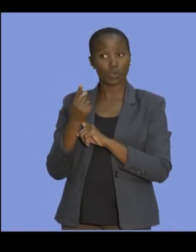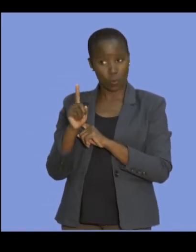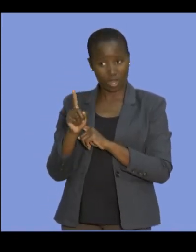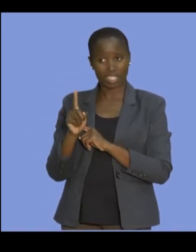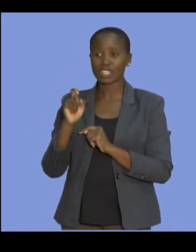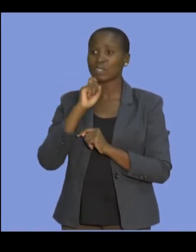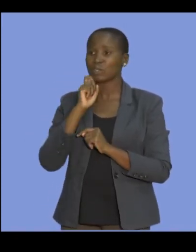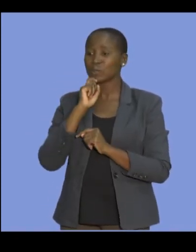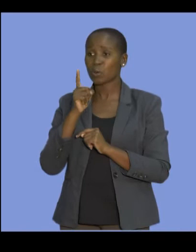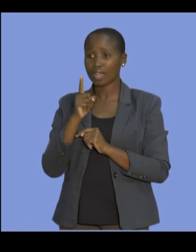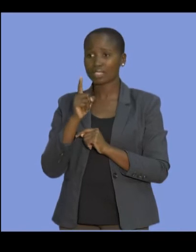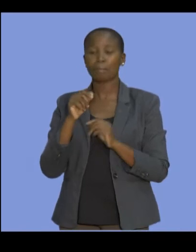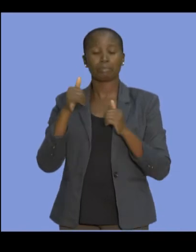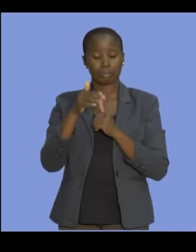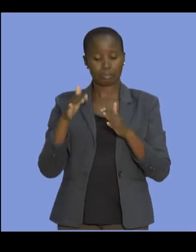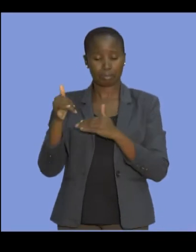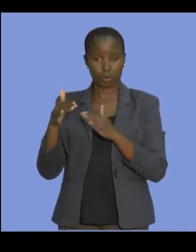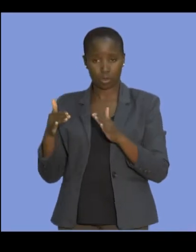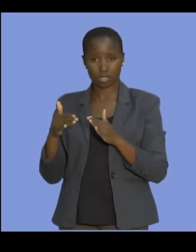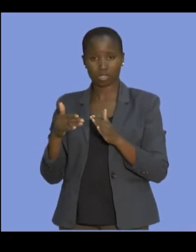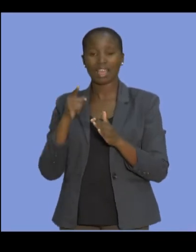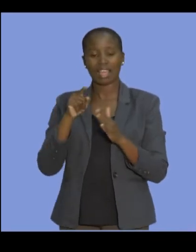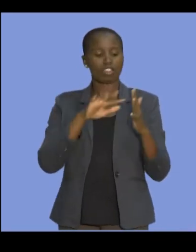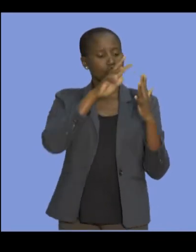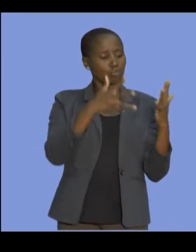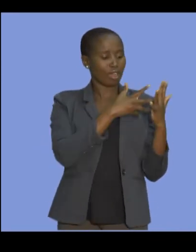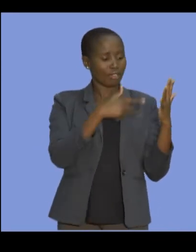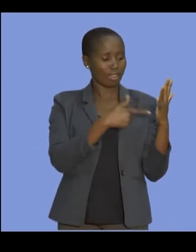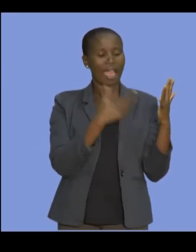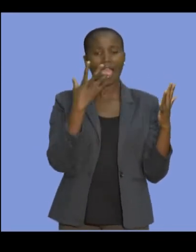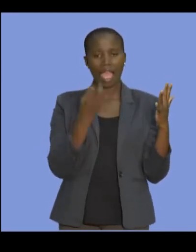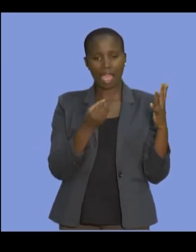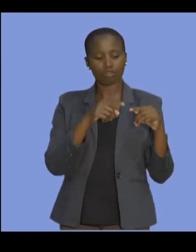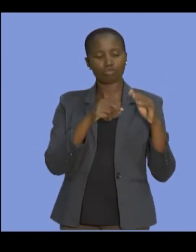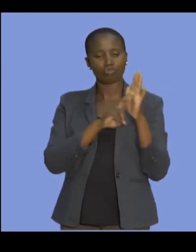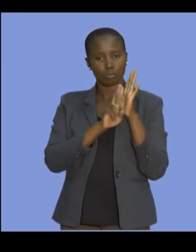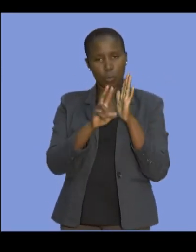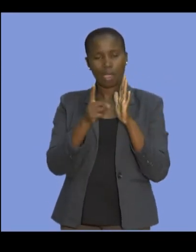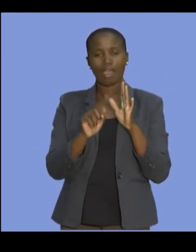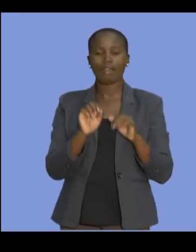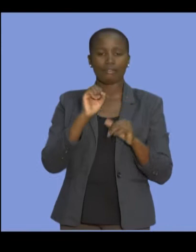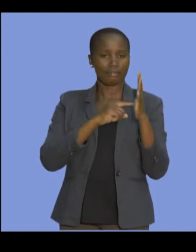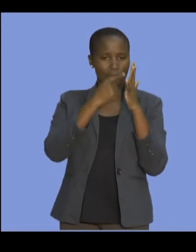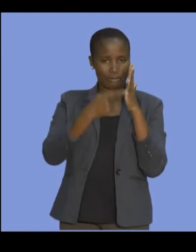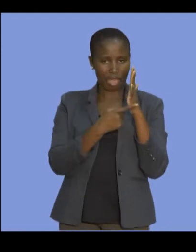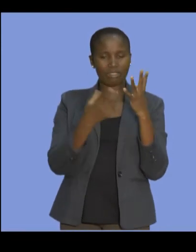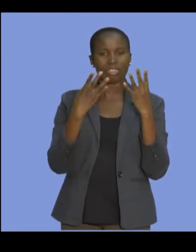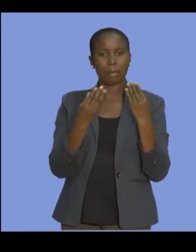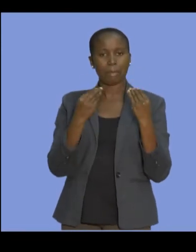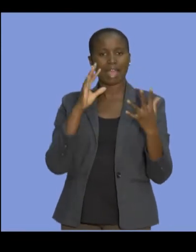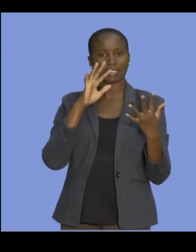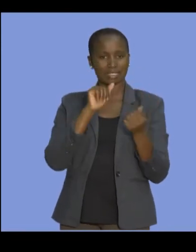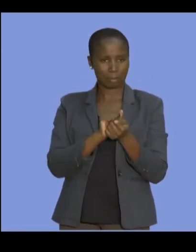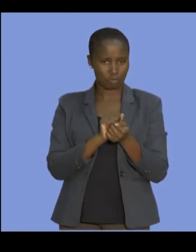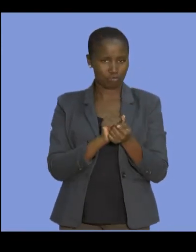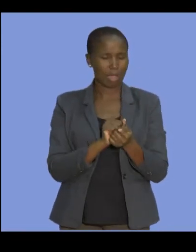Graphic representation of 5-number summary. It's just how we represent the 5-number summary using the